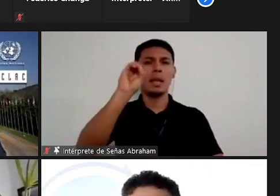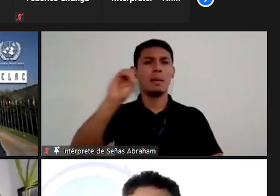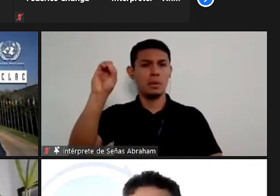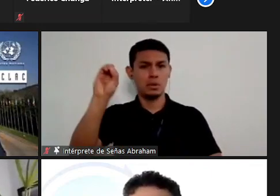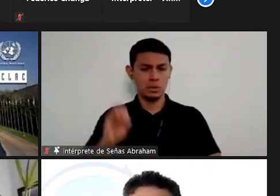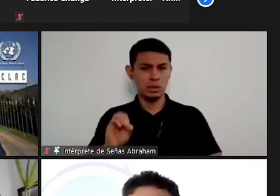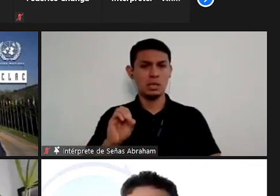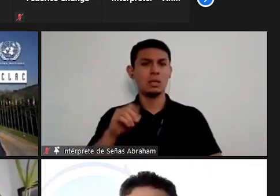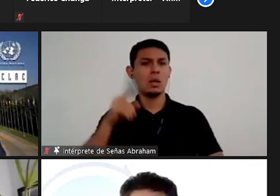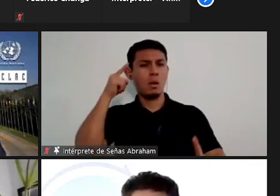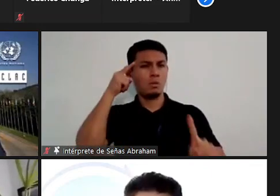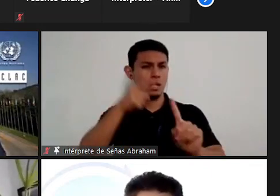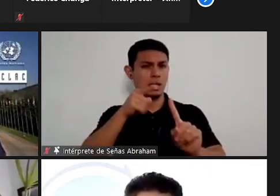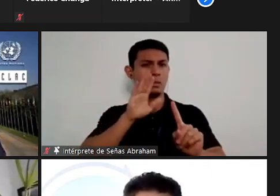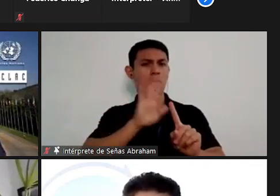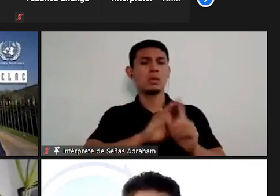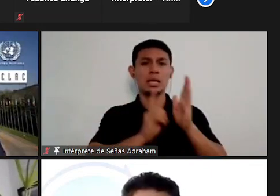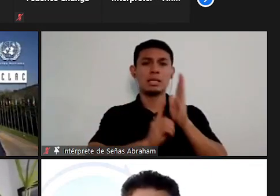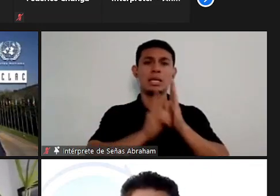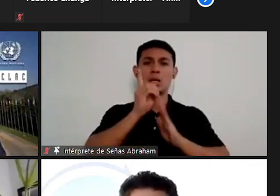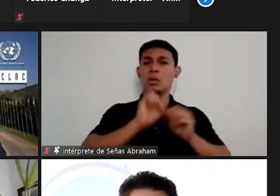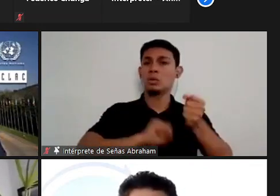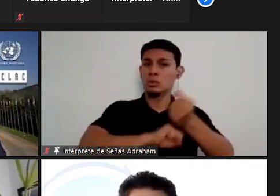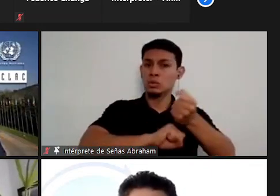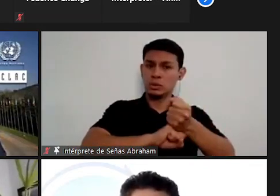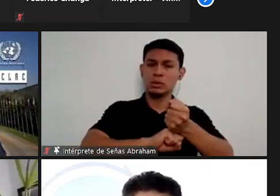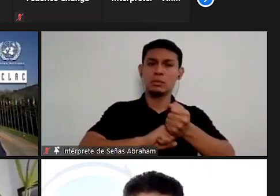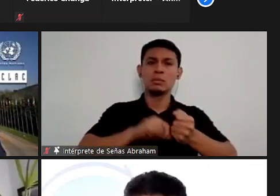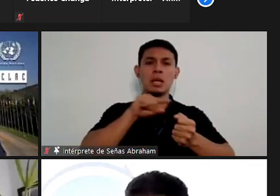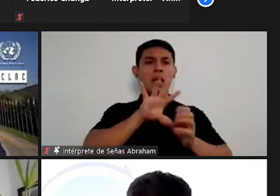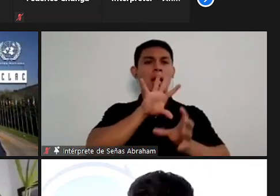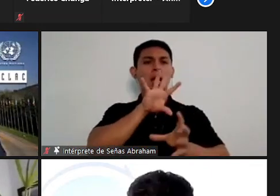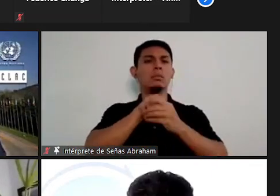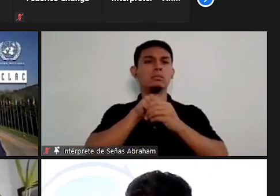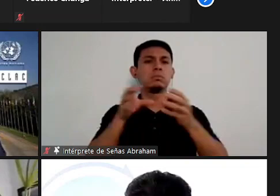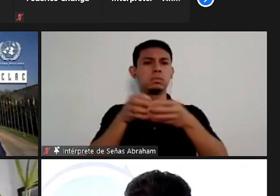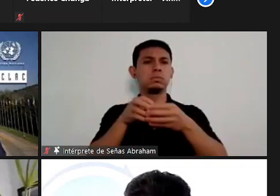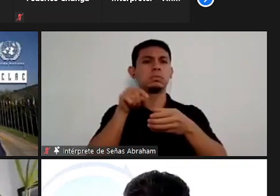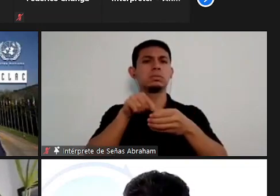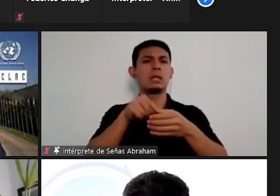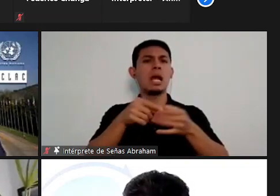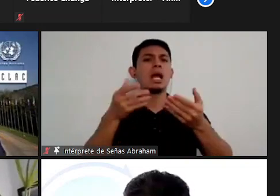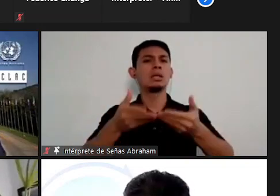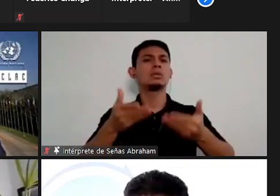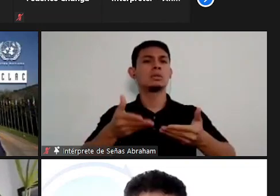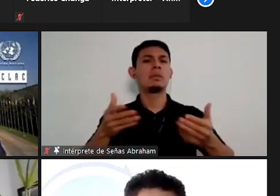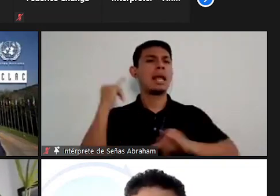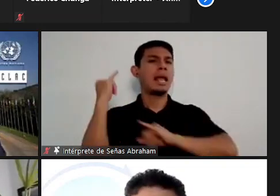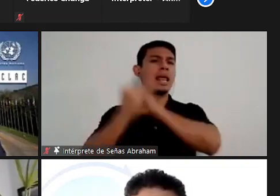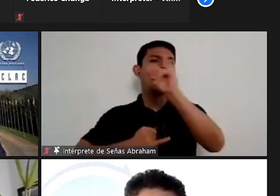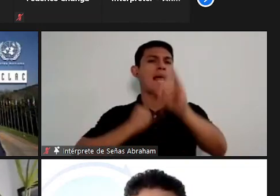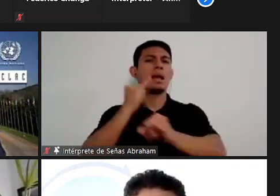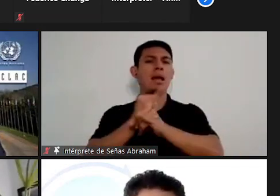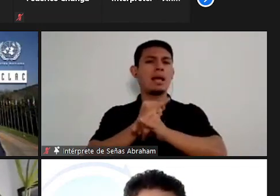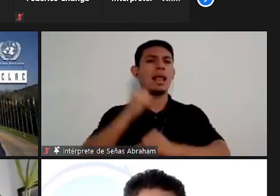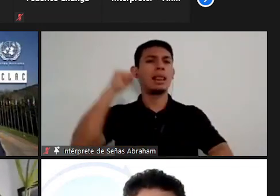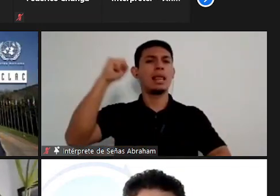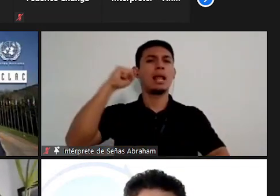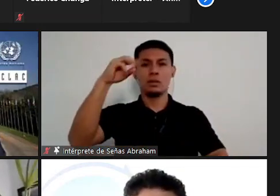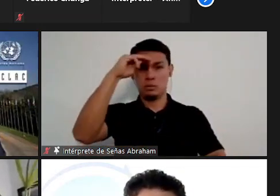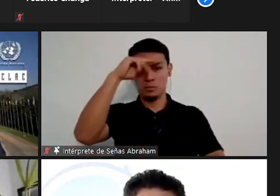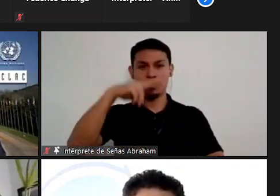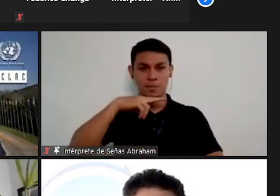percent of the sustainable development objectives are linked to the international